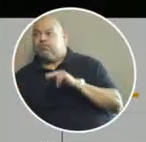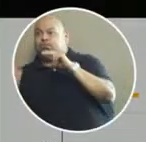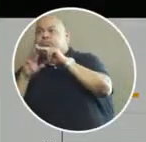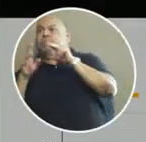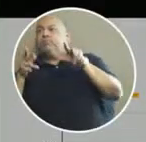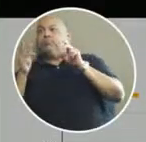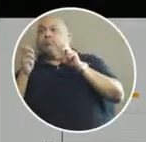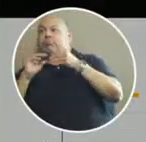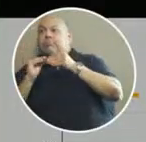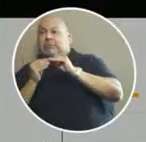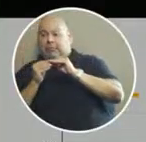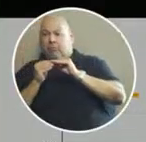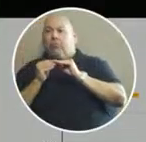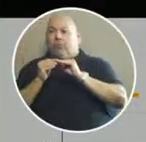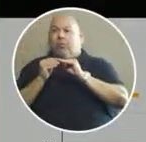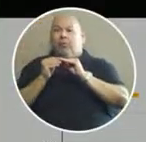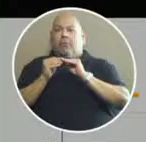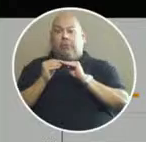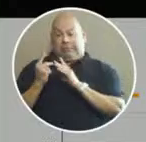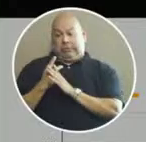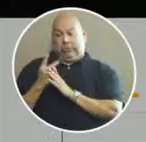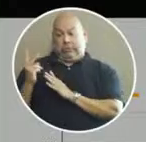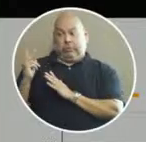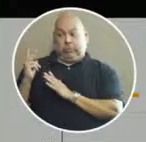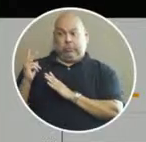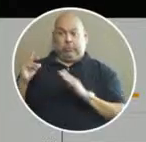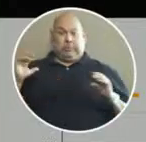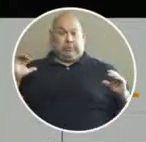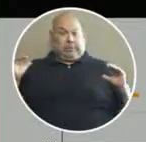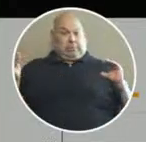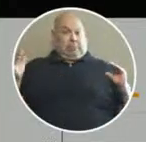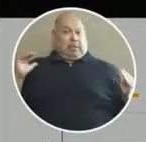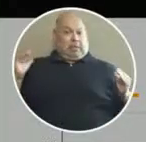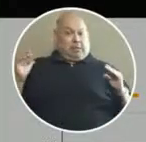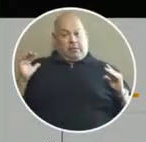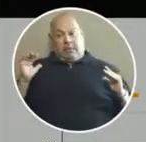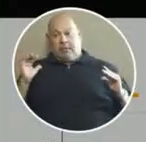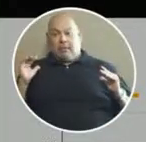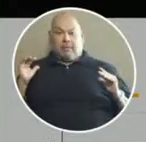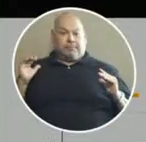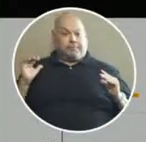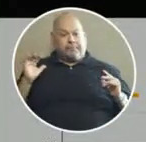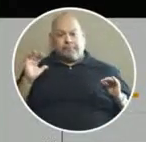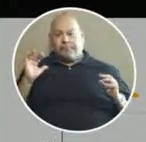the hospitalizations these past 2 weeks. So we want to continue